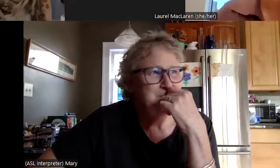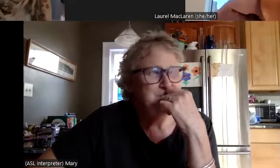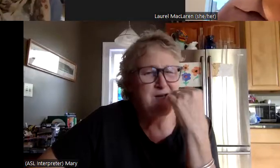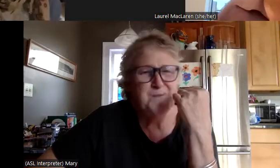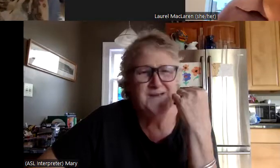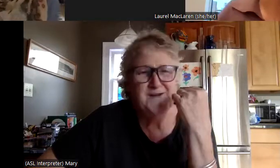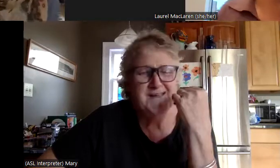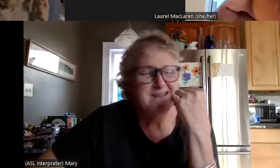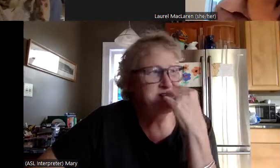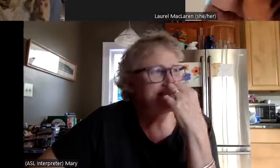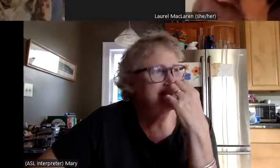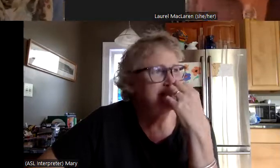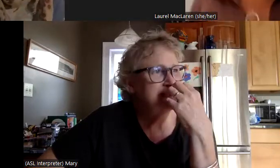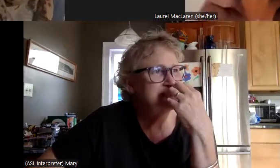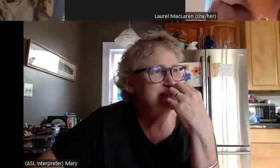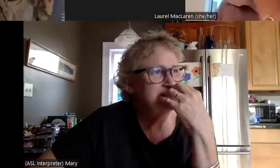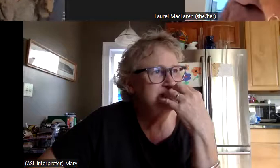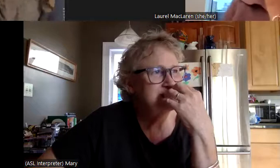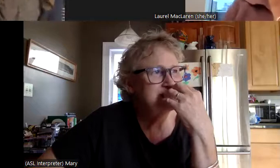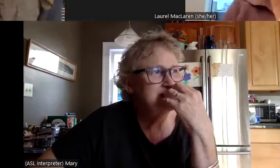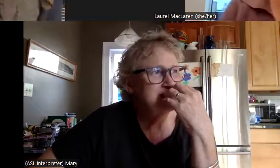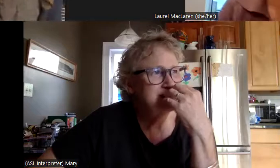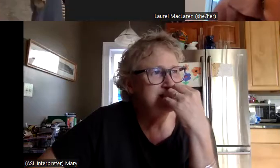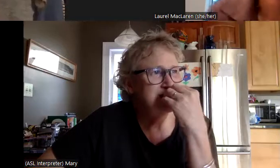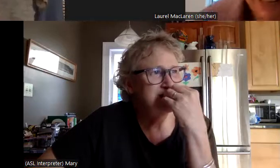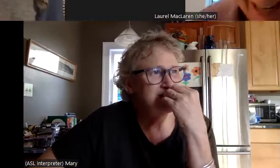I mean, I know people like make Pillowcase. stuff out of them. Like